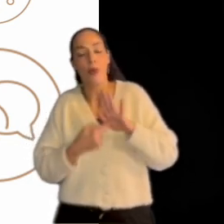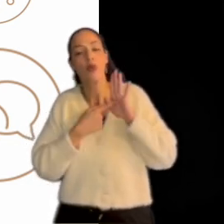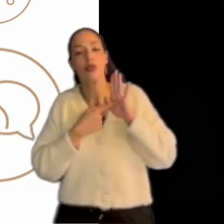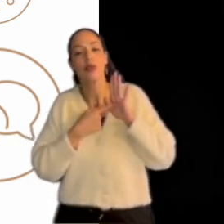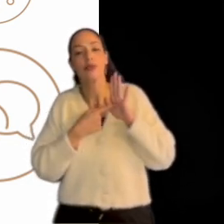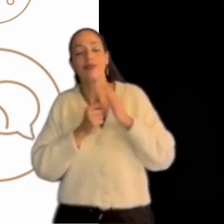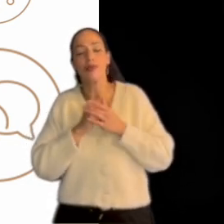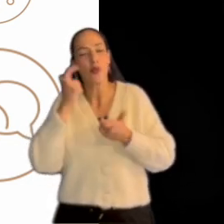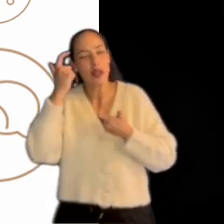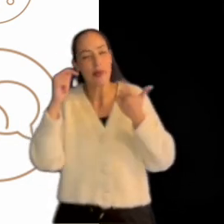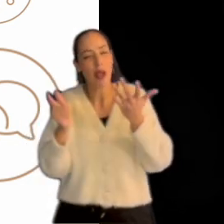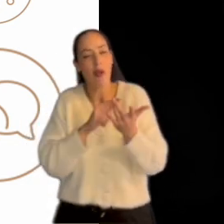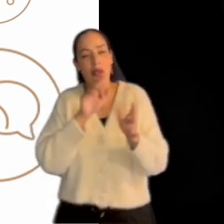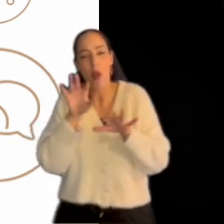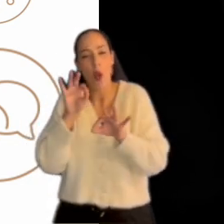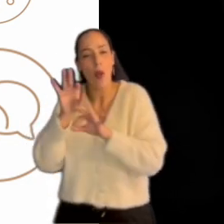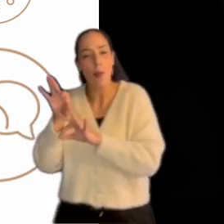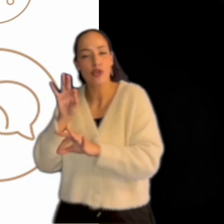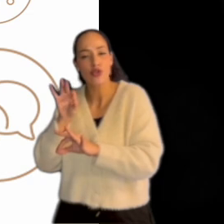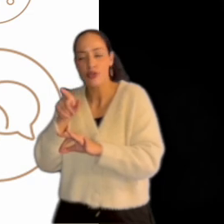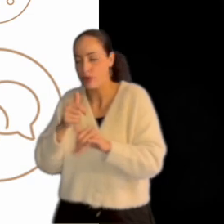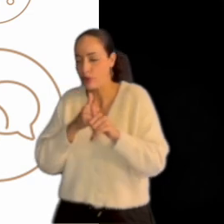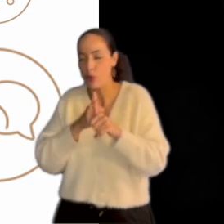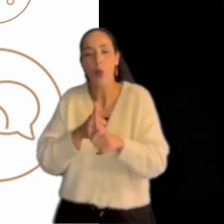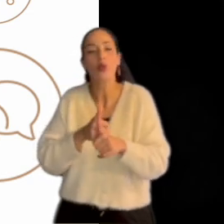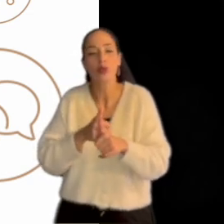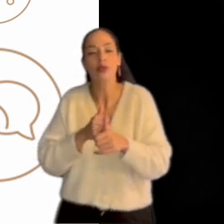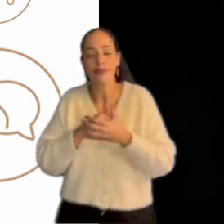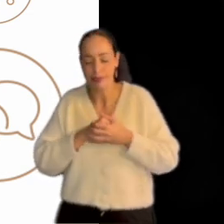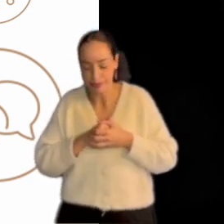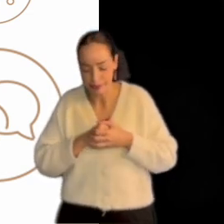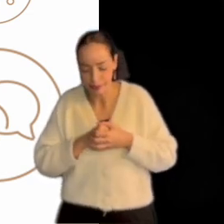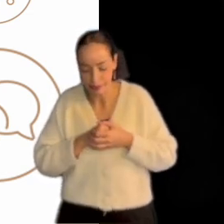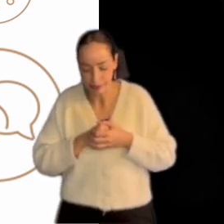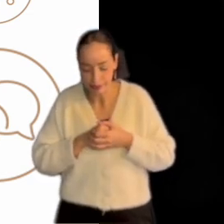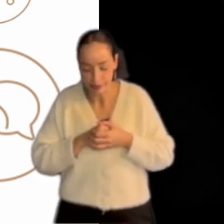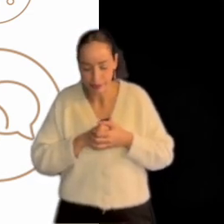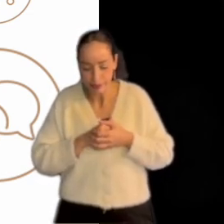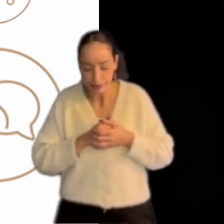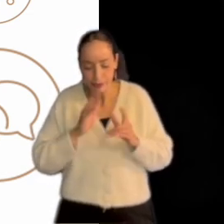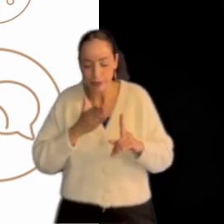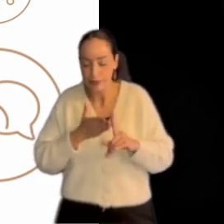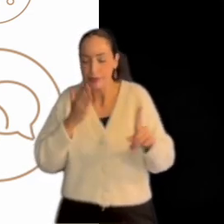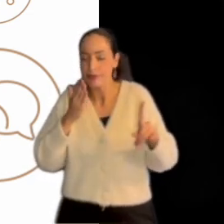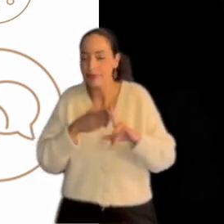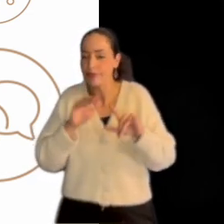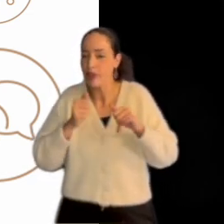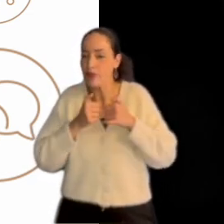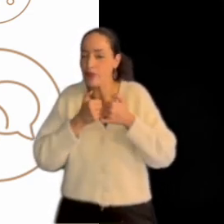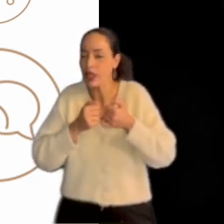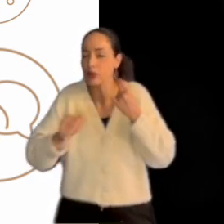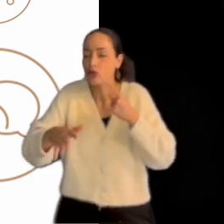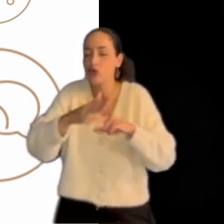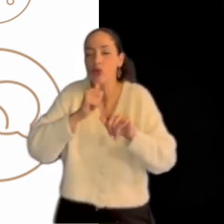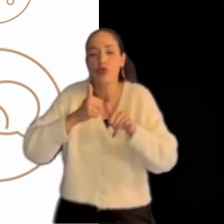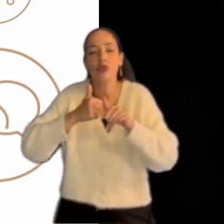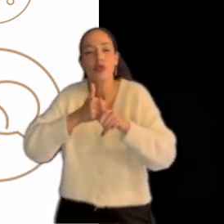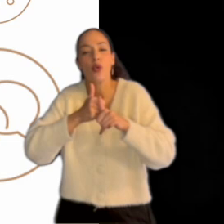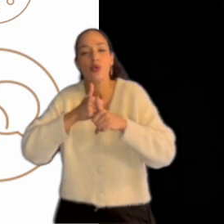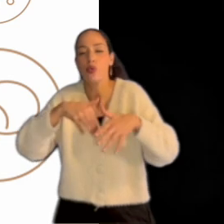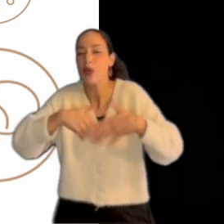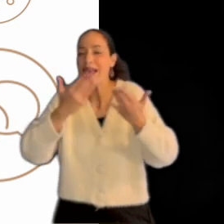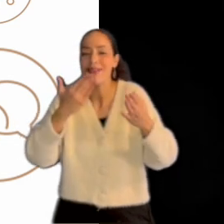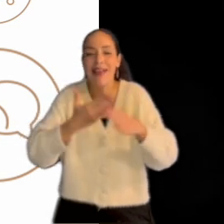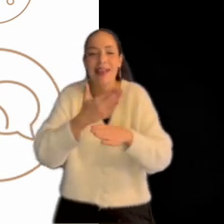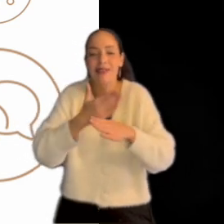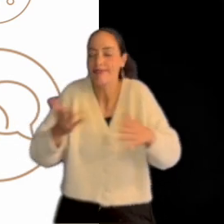support and indeed any activity which promotes coping as valid and effective, precisely because it allows someone to determine for themselves what they